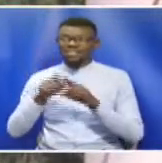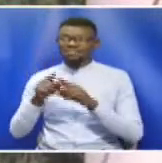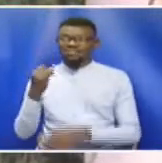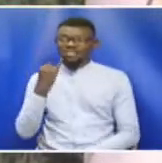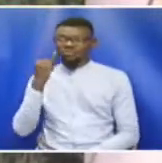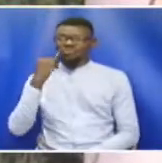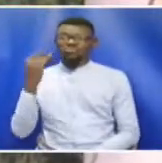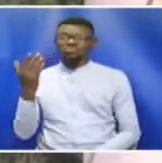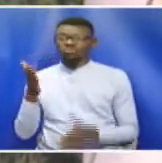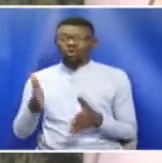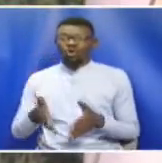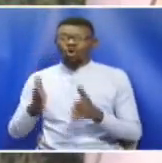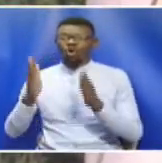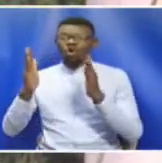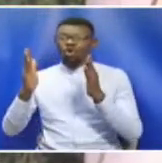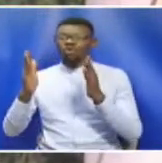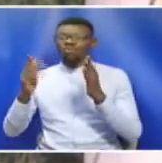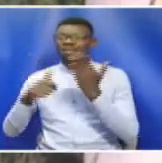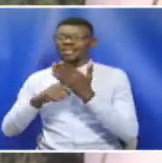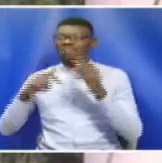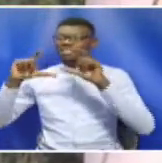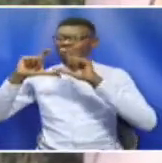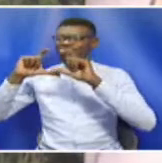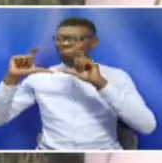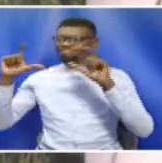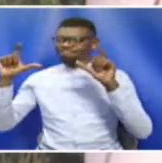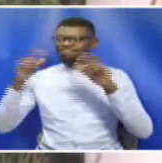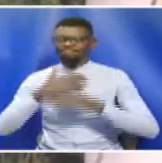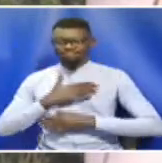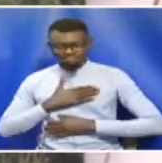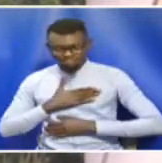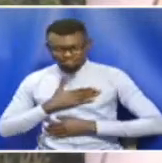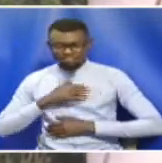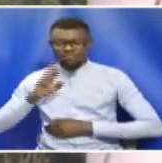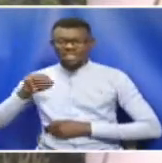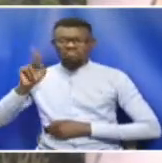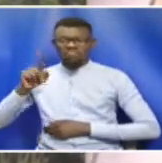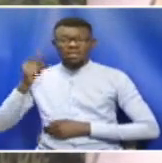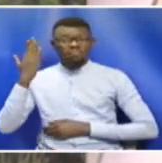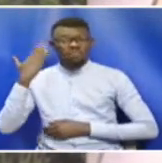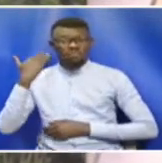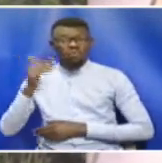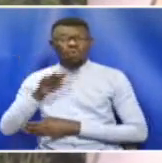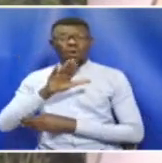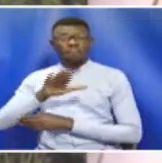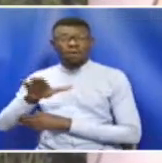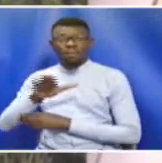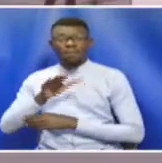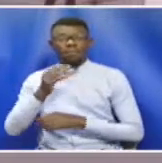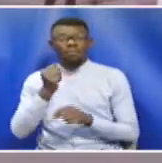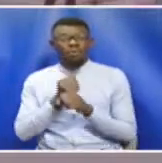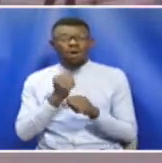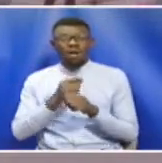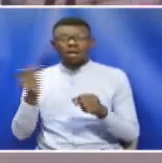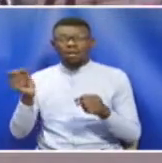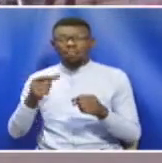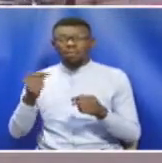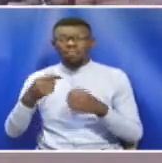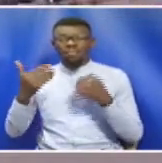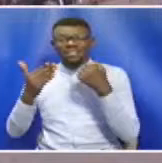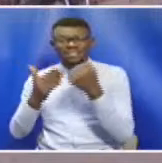of the late MP, a political leader who served in Parliament for barely 9 months.